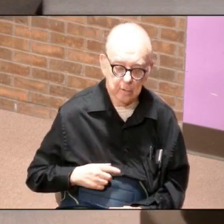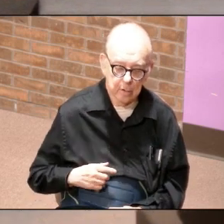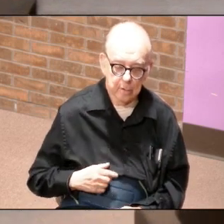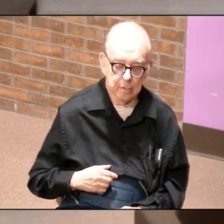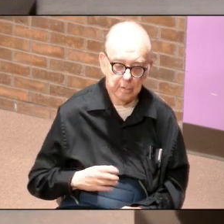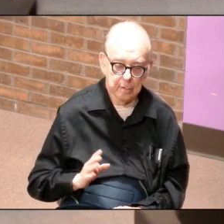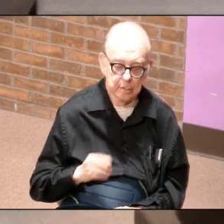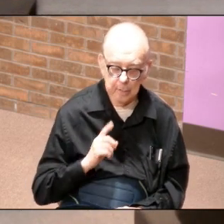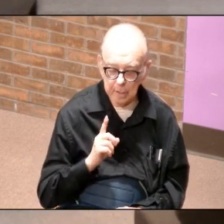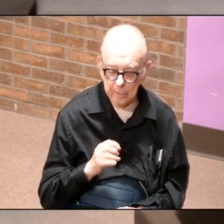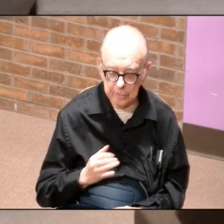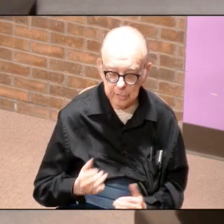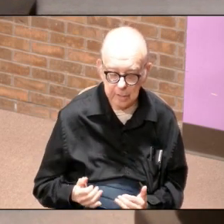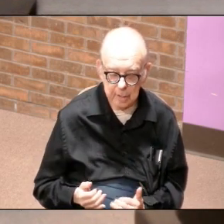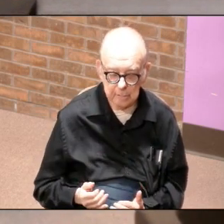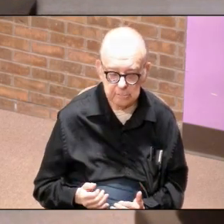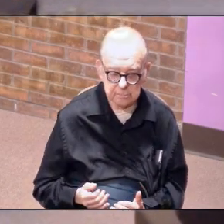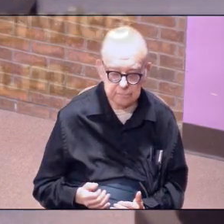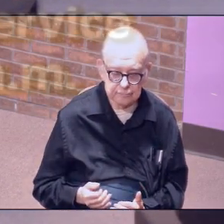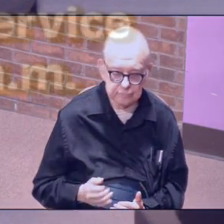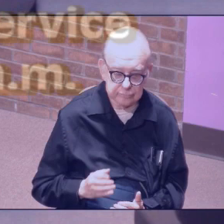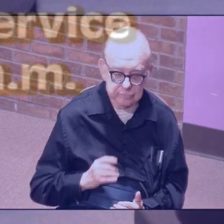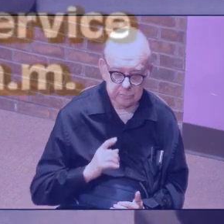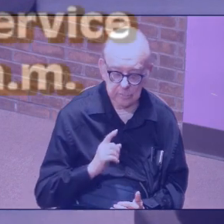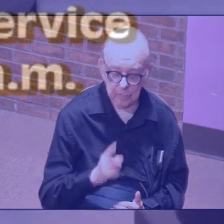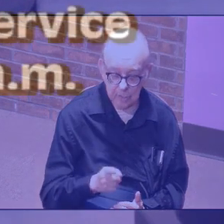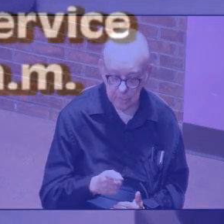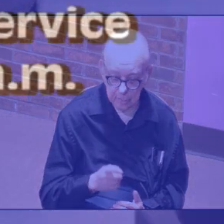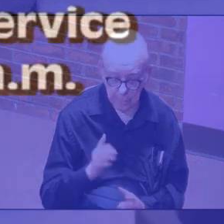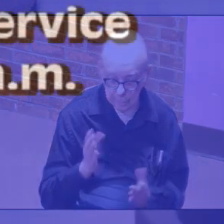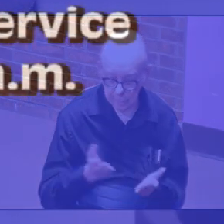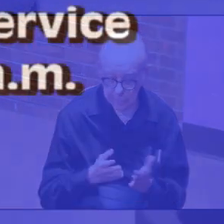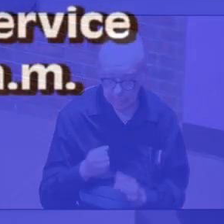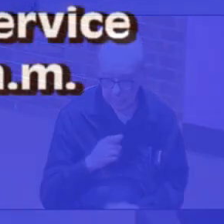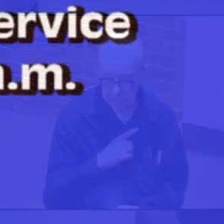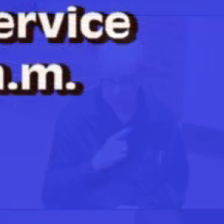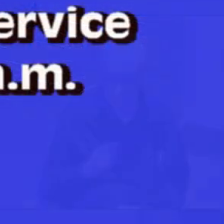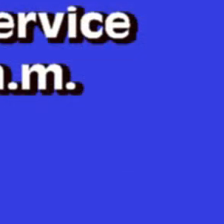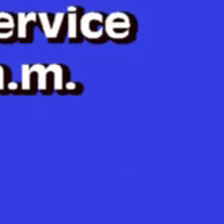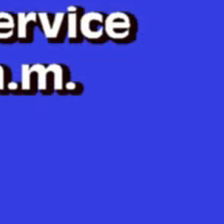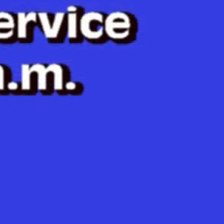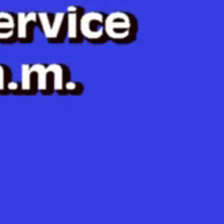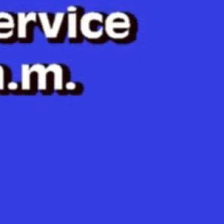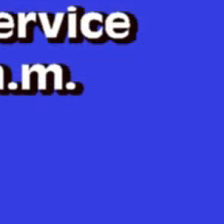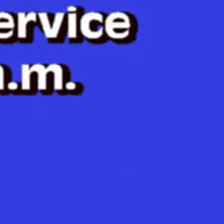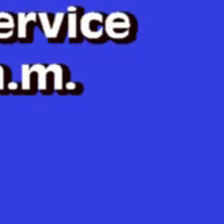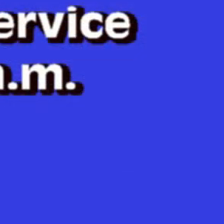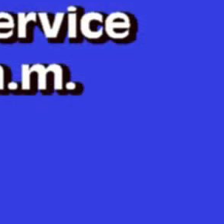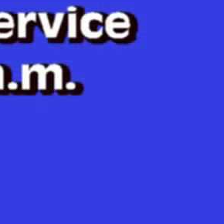My question today is this, are you serving him? Do you know Jesus?